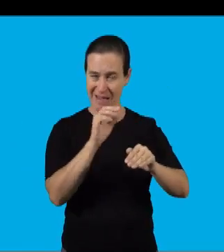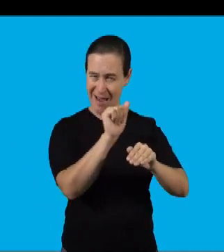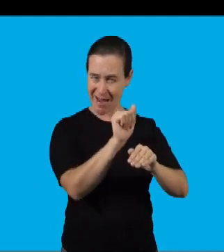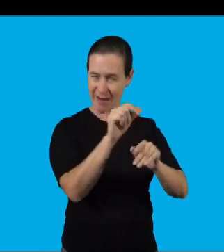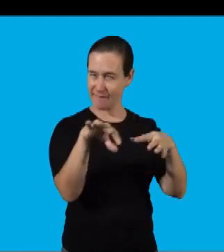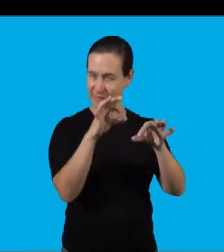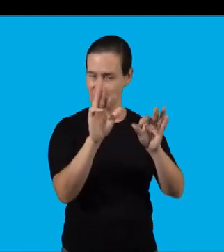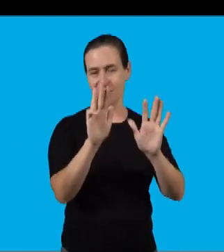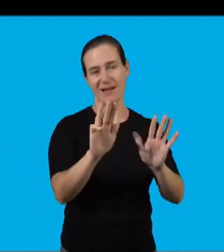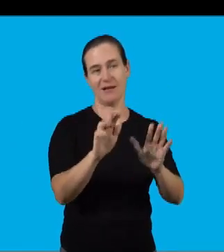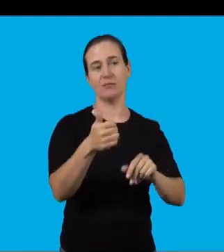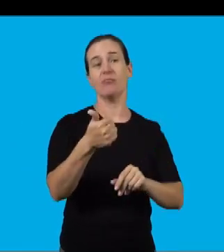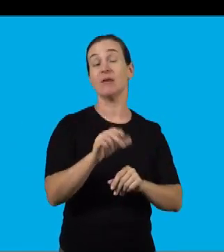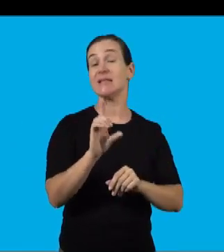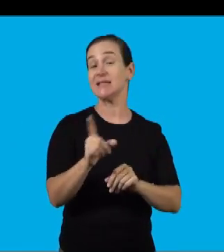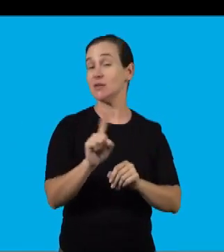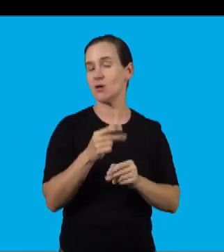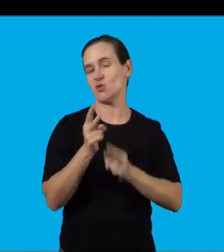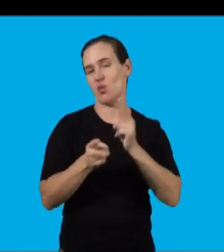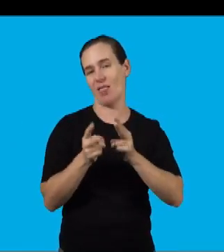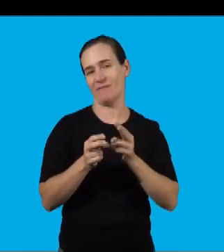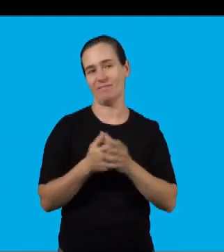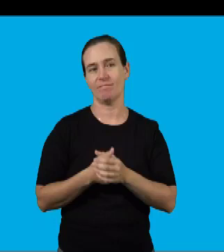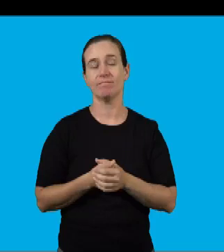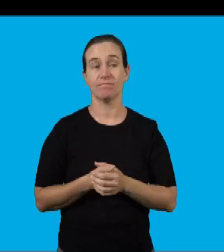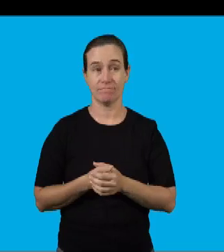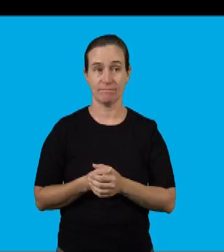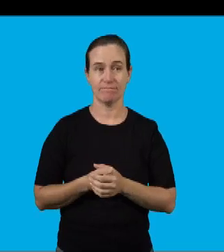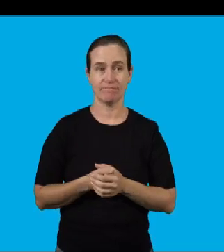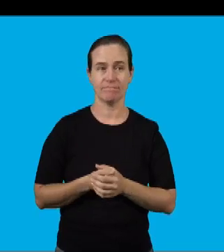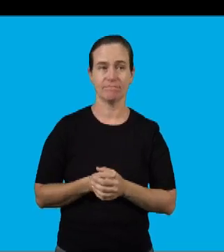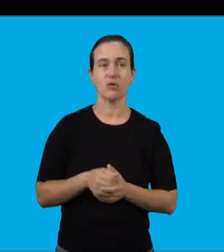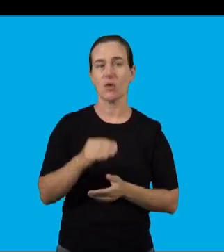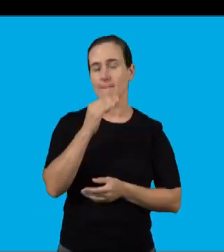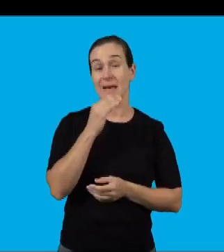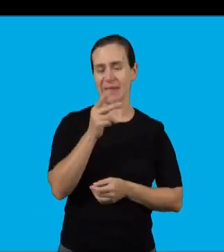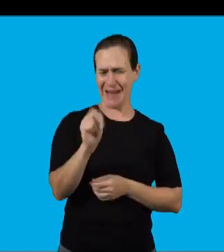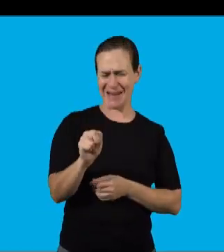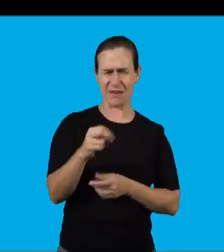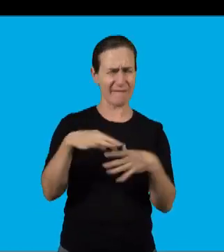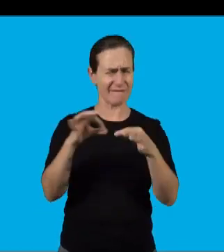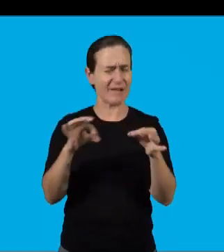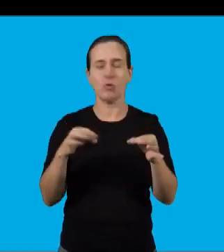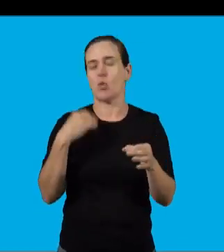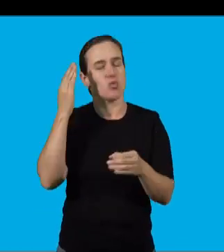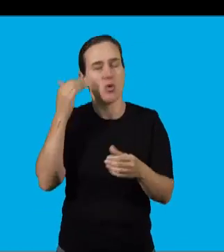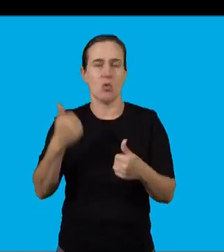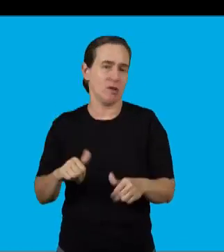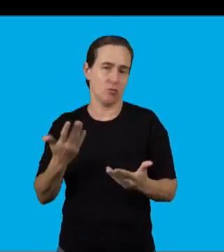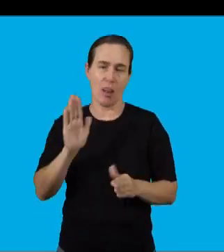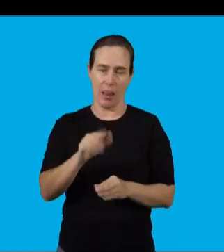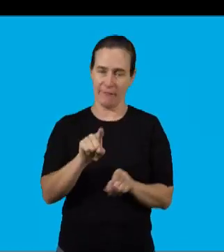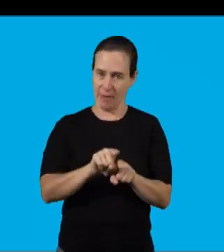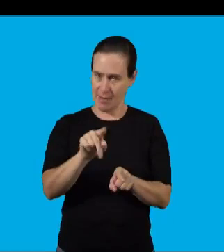9 and our d is 12. Our n will just be n because we are looking for the first